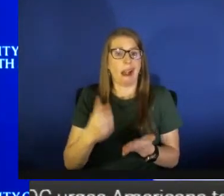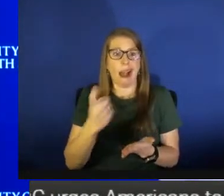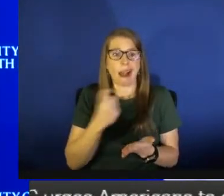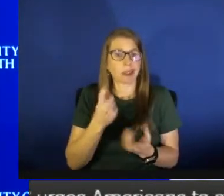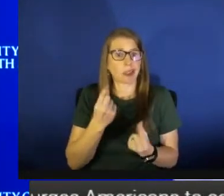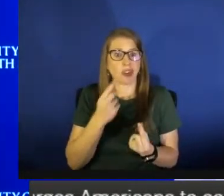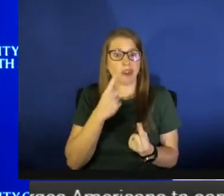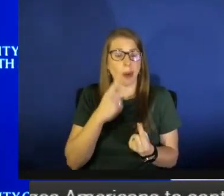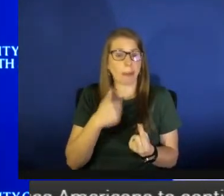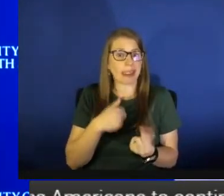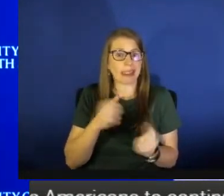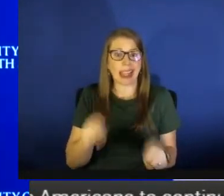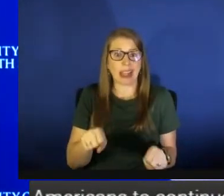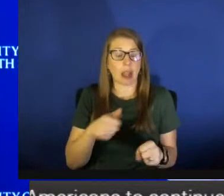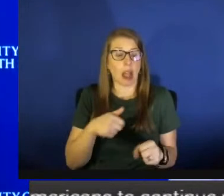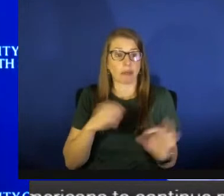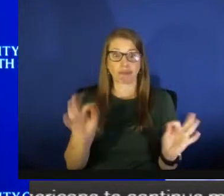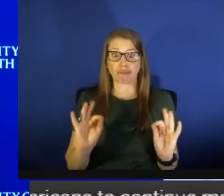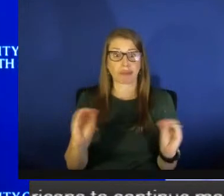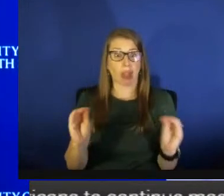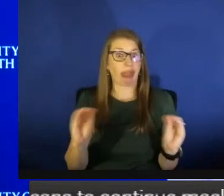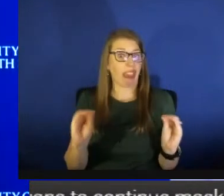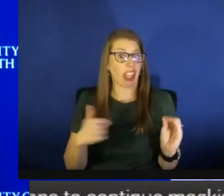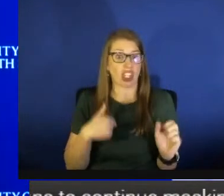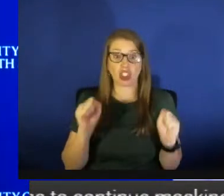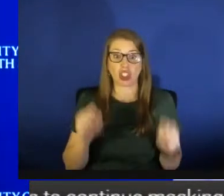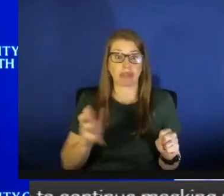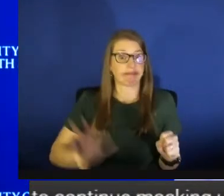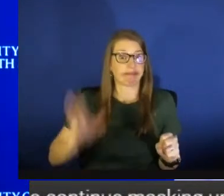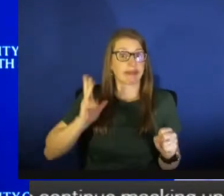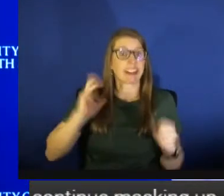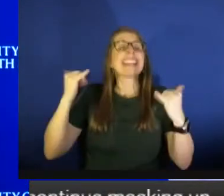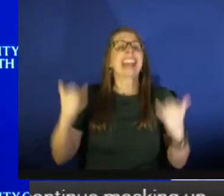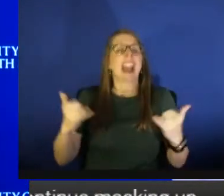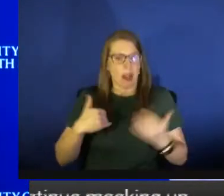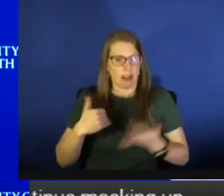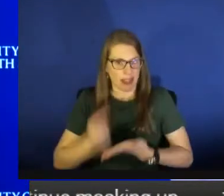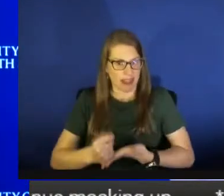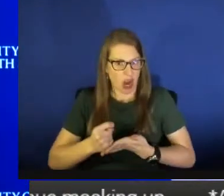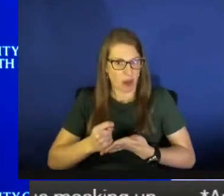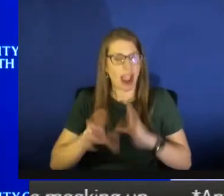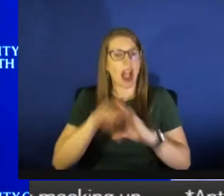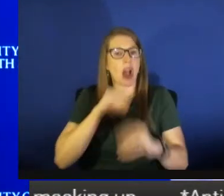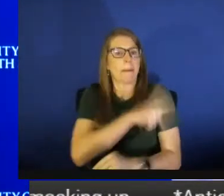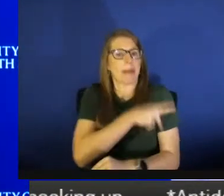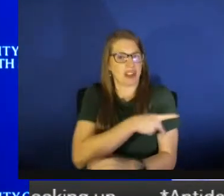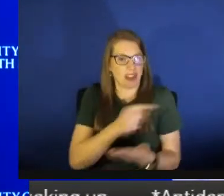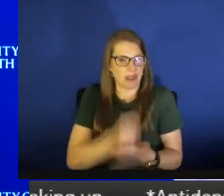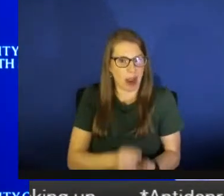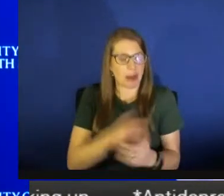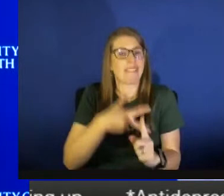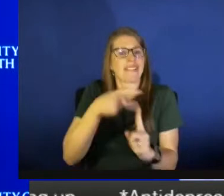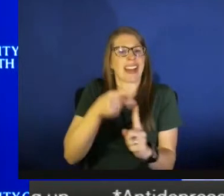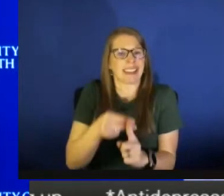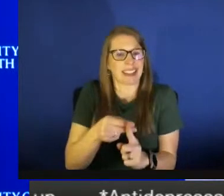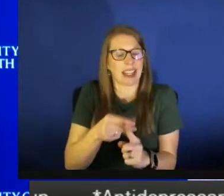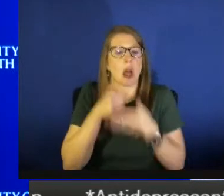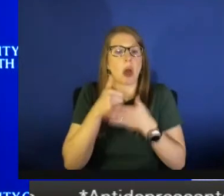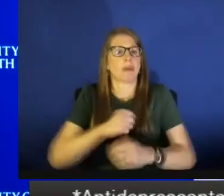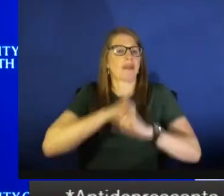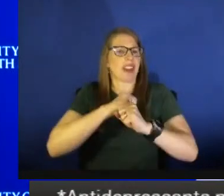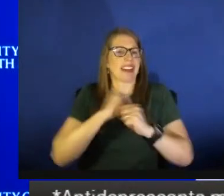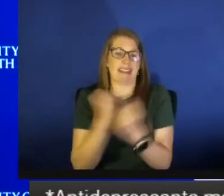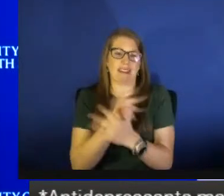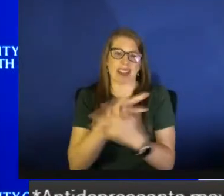point, I couldn't do anything. But now we have therapies, outpatient therapies. We have vaccination to help prevent all of those things. And if we can do